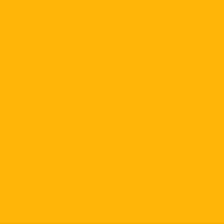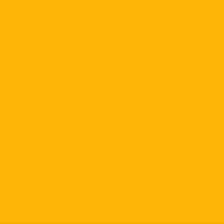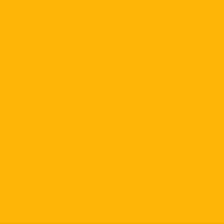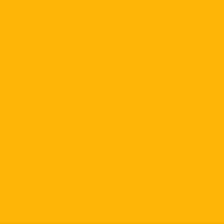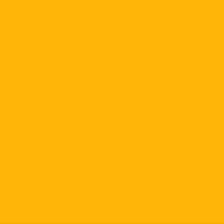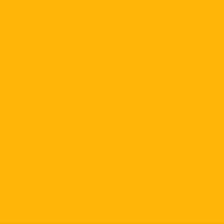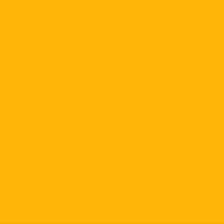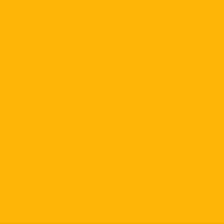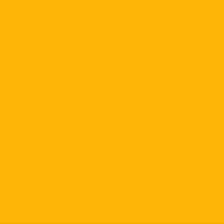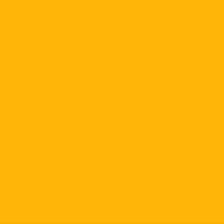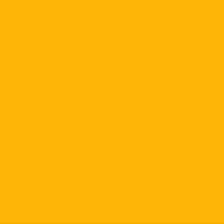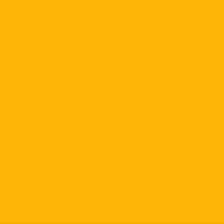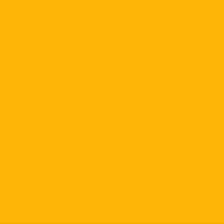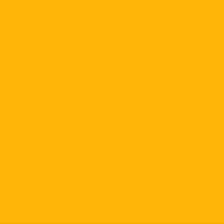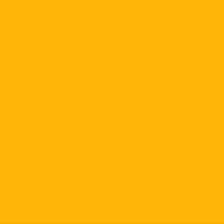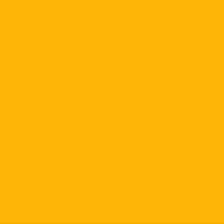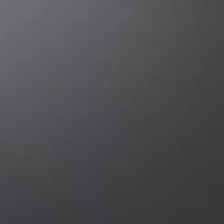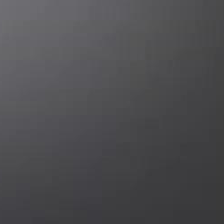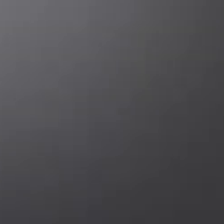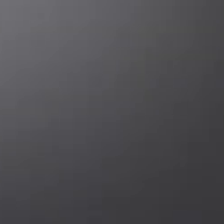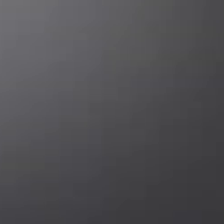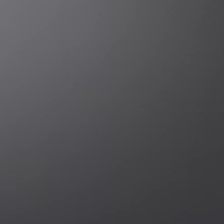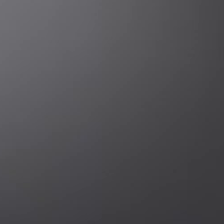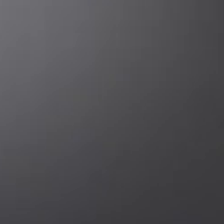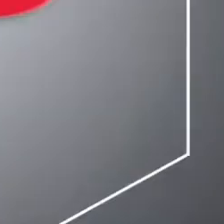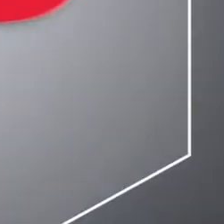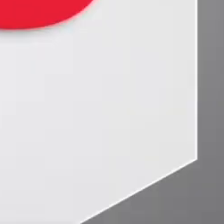www.citam.org to register. God bless you.